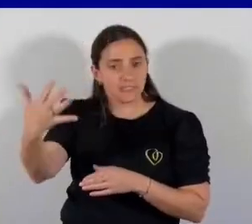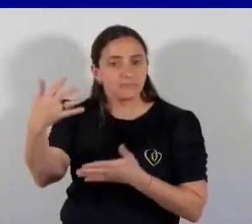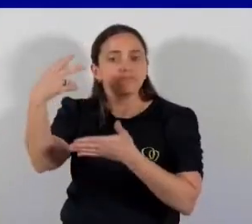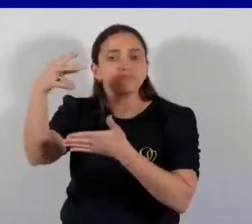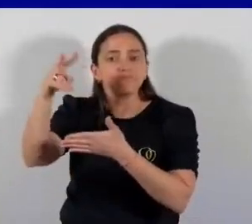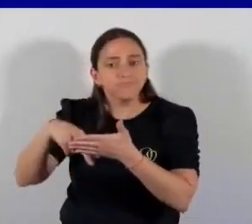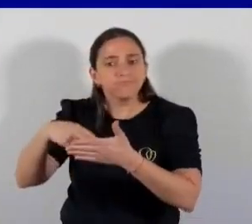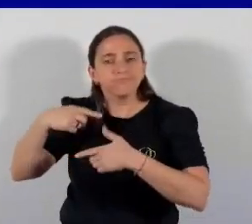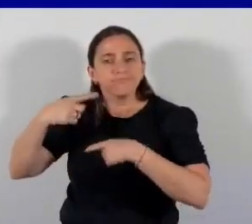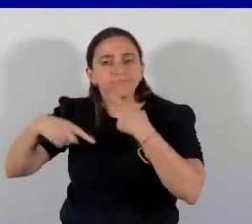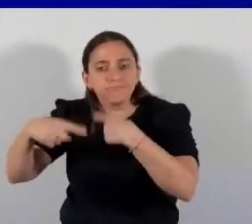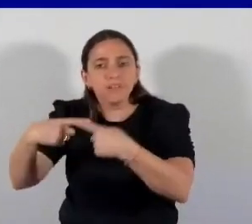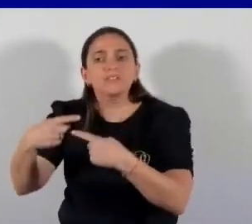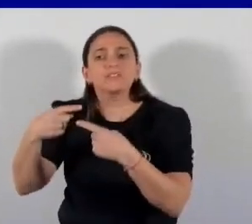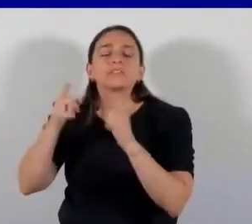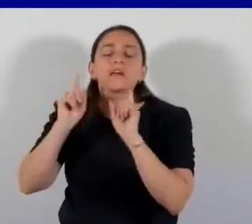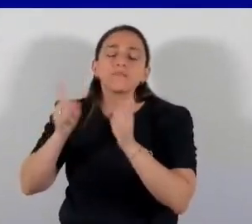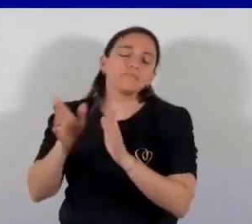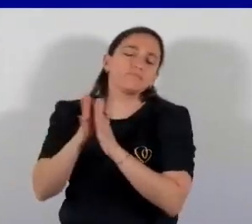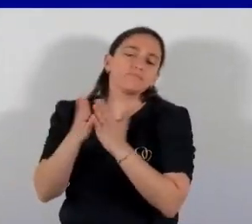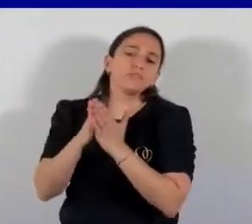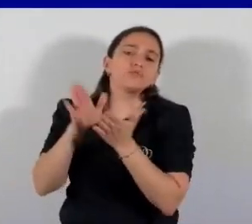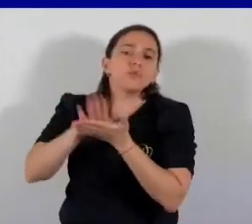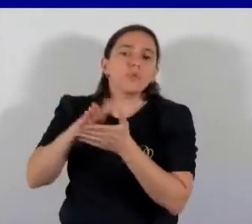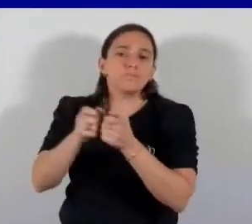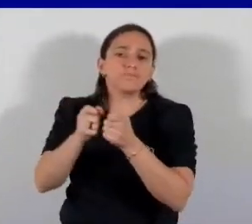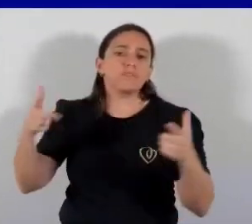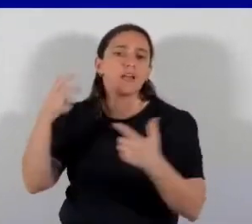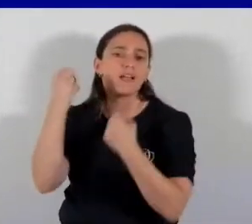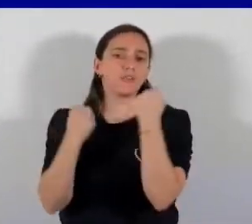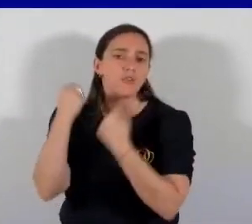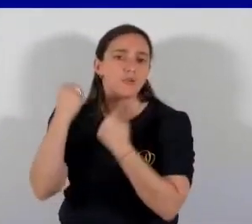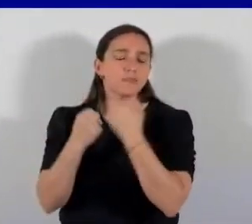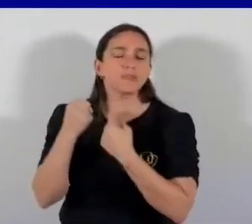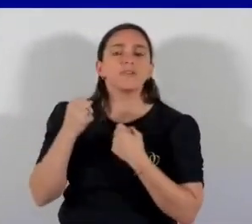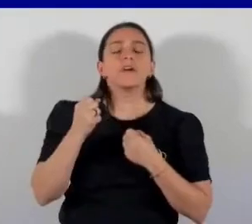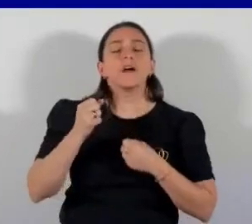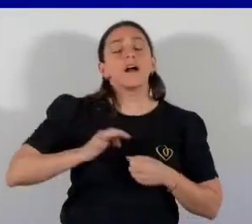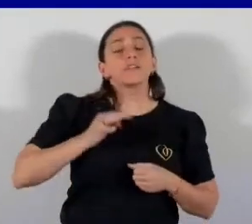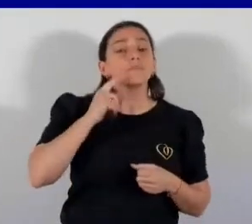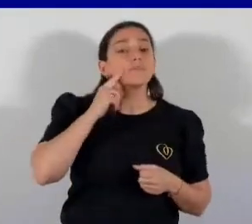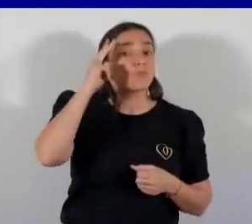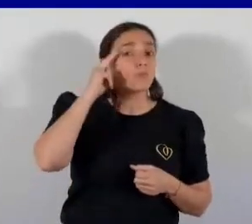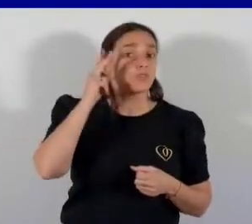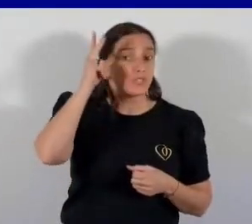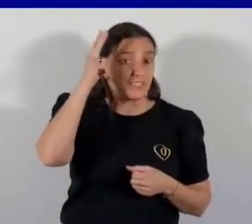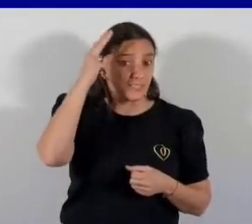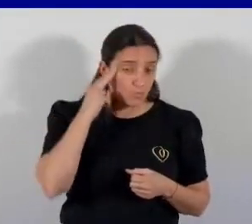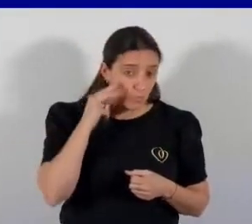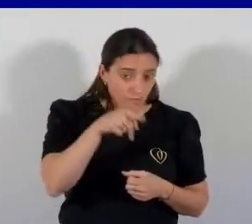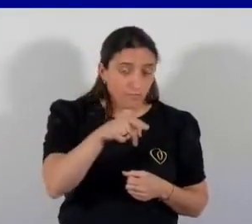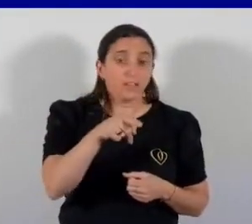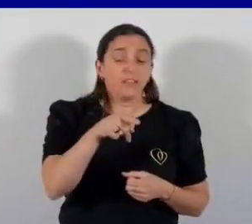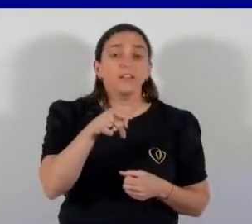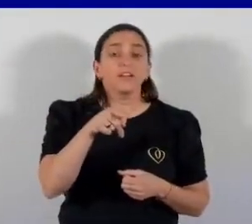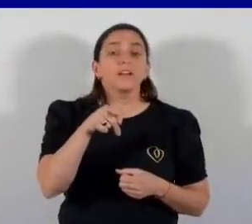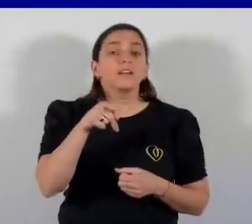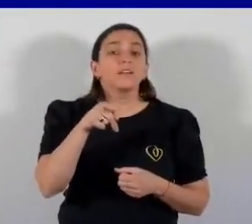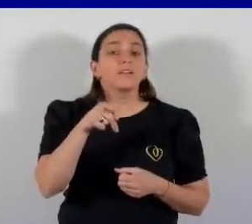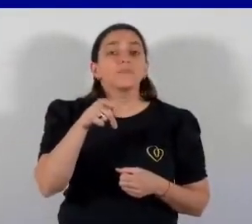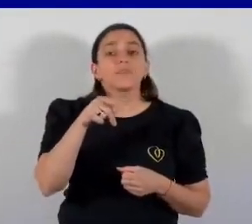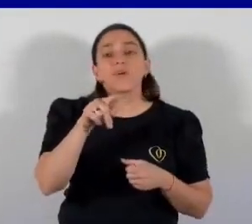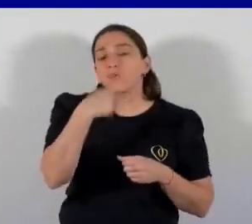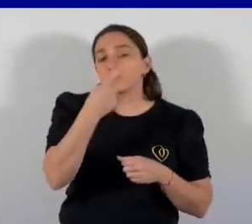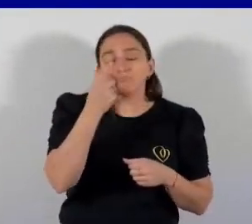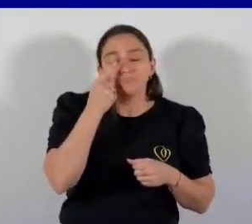empieza toda la literatura del crecimiento. From there, all the literature of economic growth begins. David, In 1989, Gregory Mankiw,